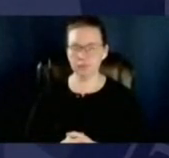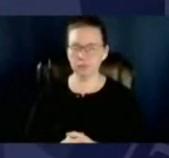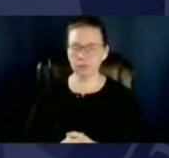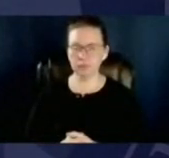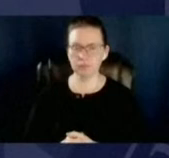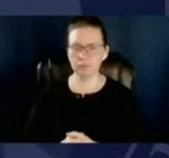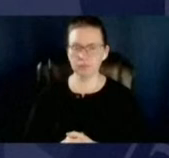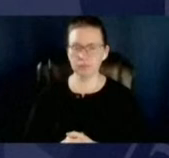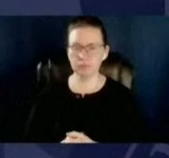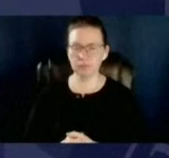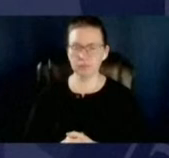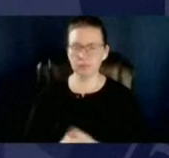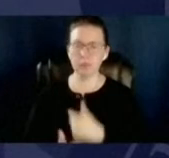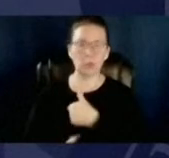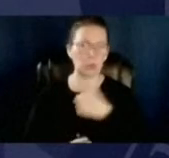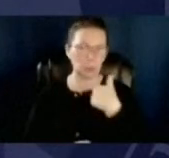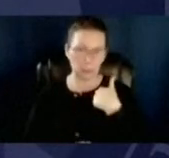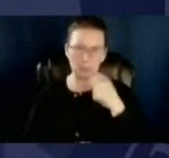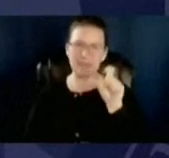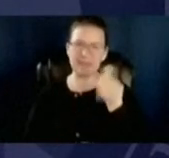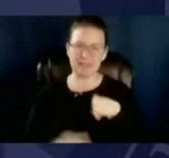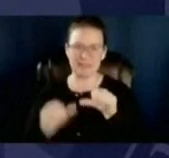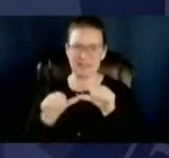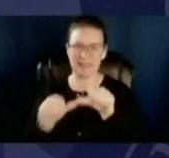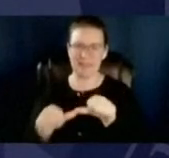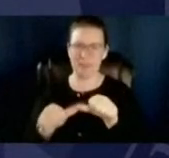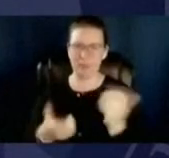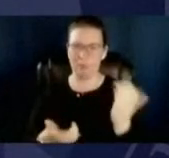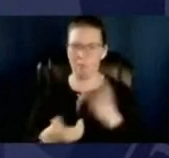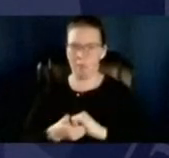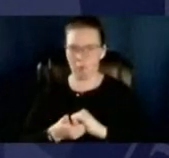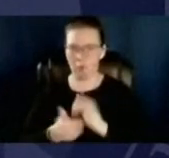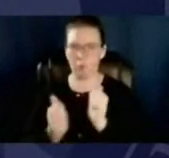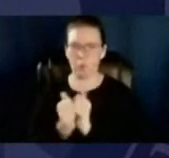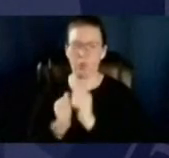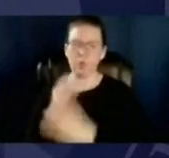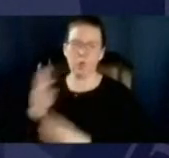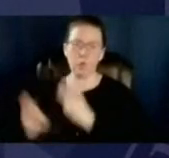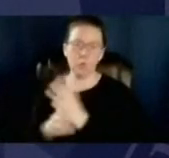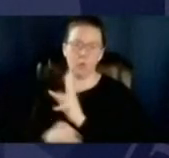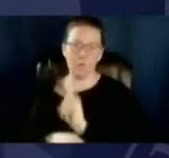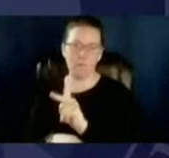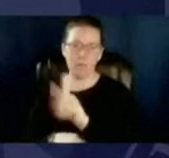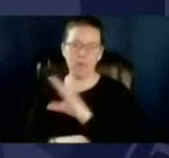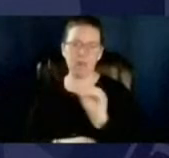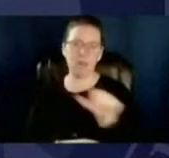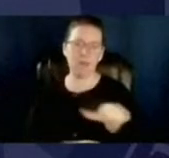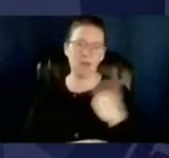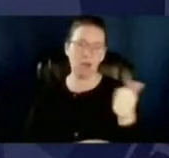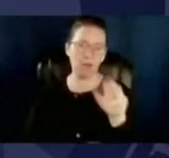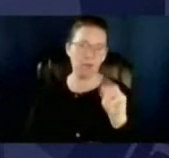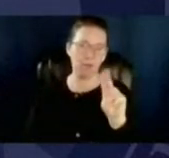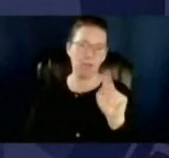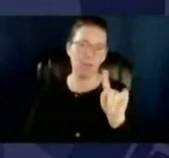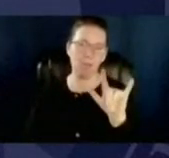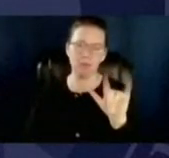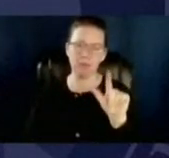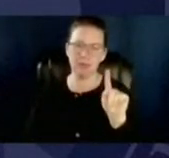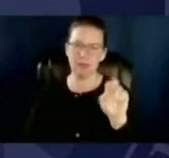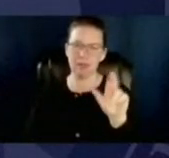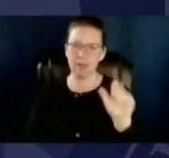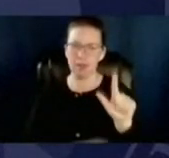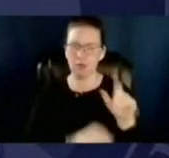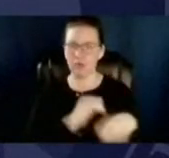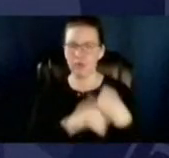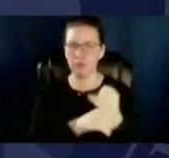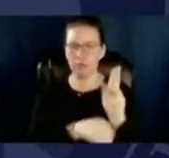continue to work with the World Bank and other multilateral development banks to rationalize their